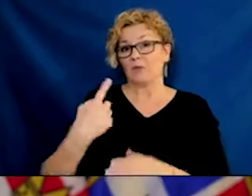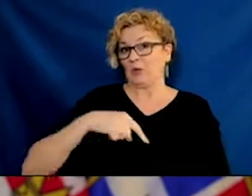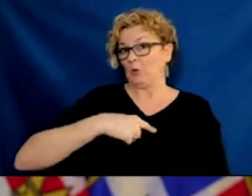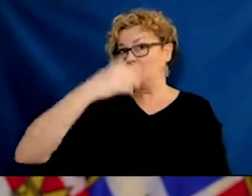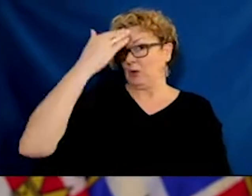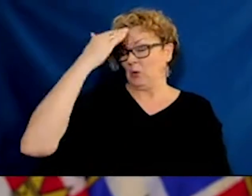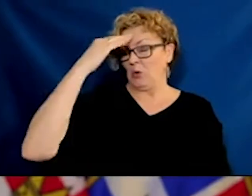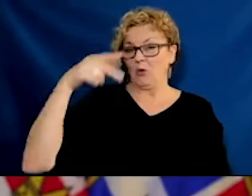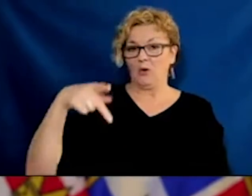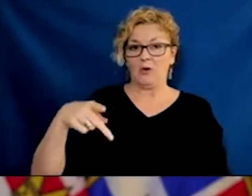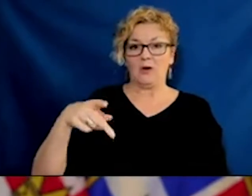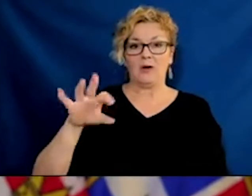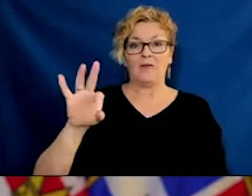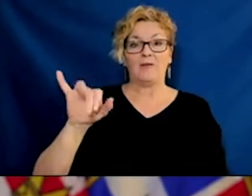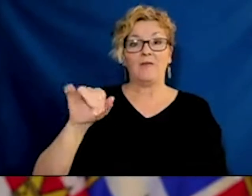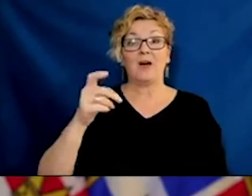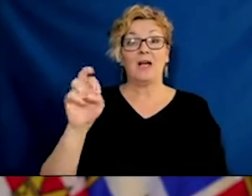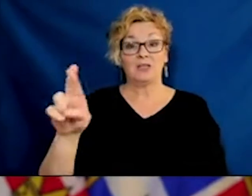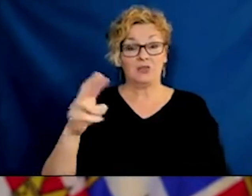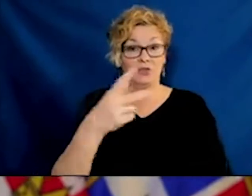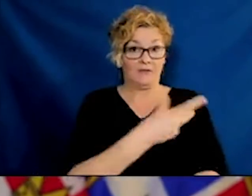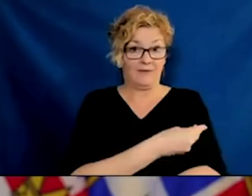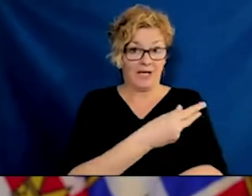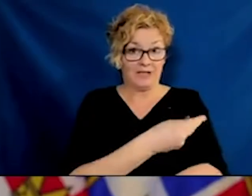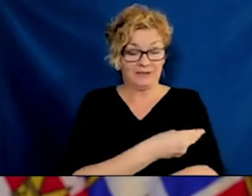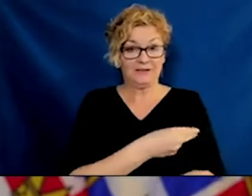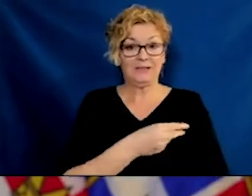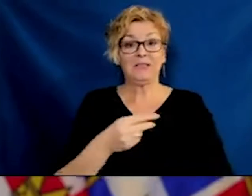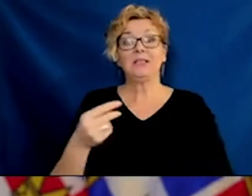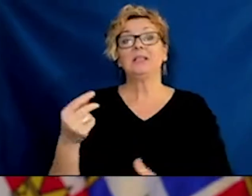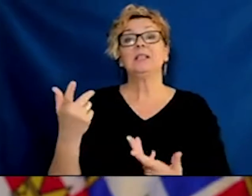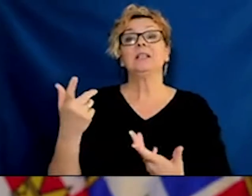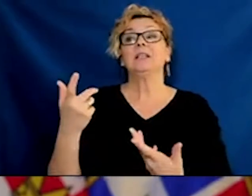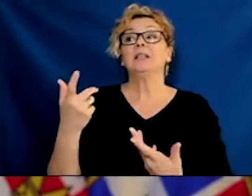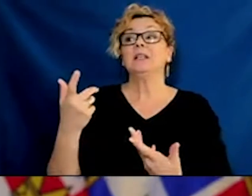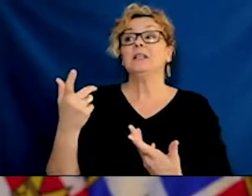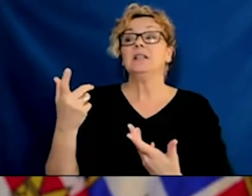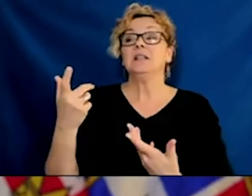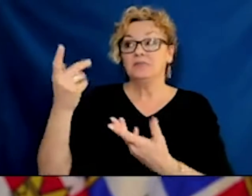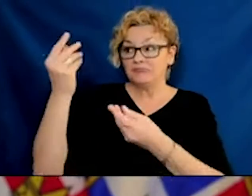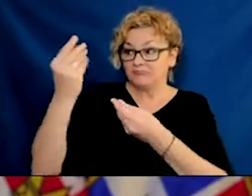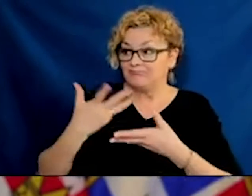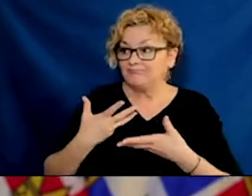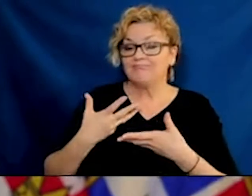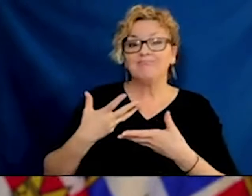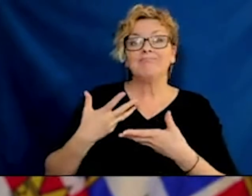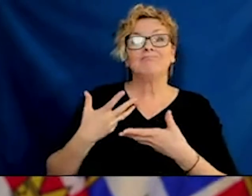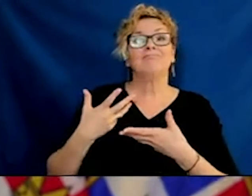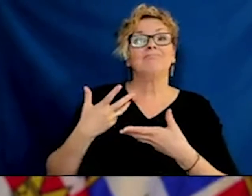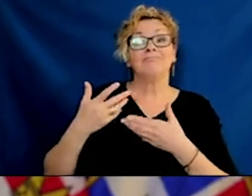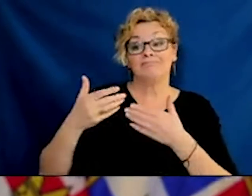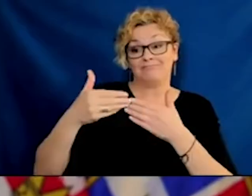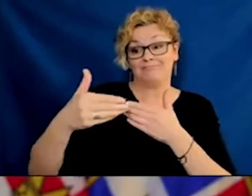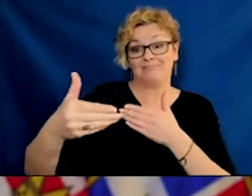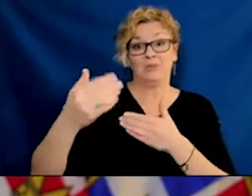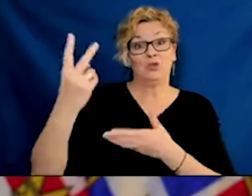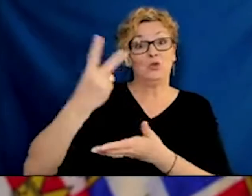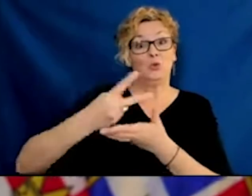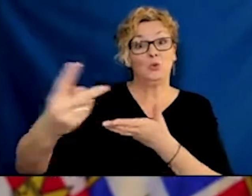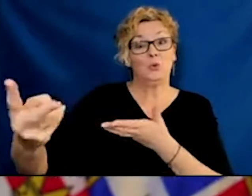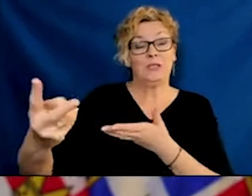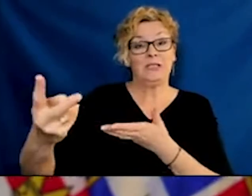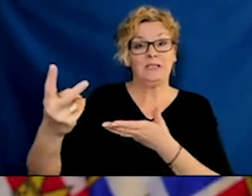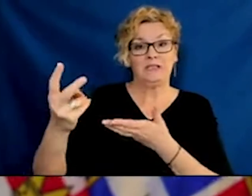to receive in the next few weeks. This next 2 weeks, we're going to have very little vaccine. As